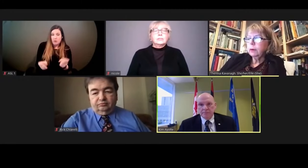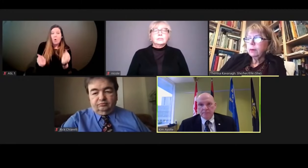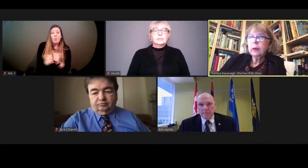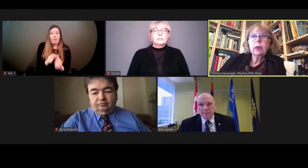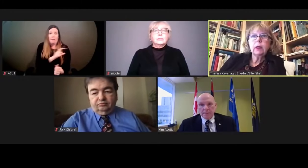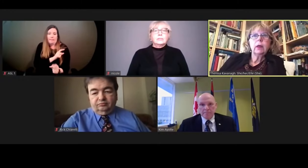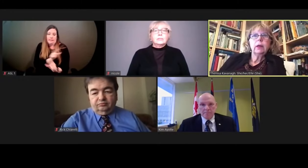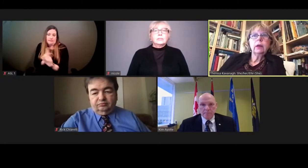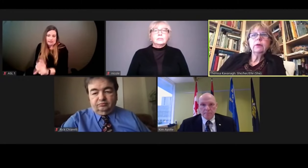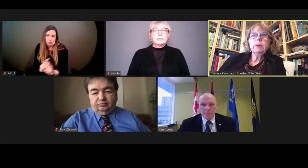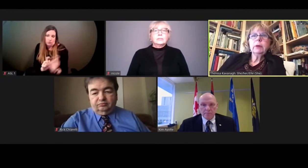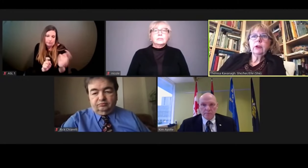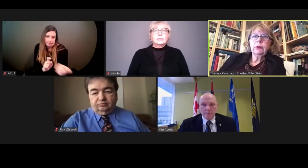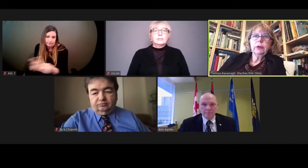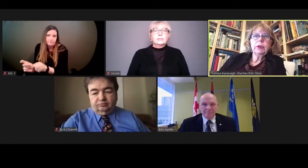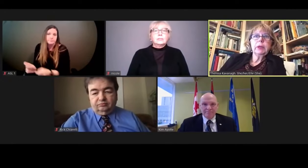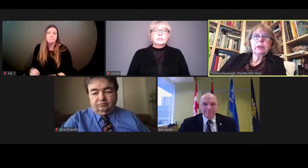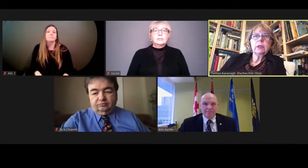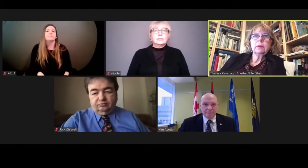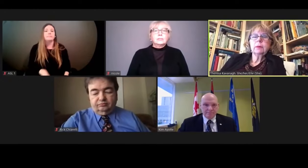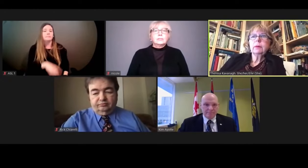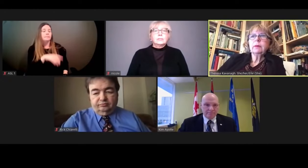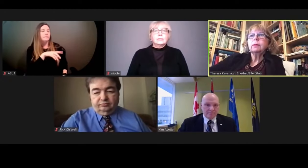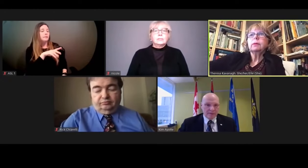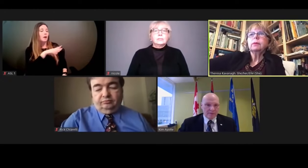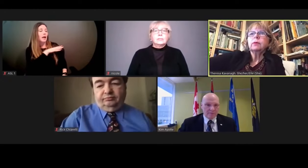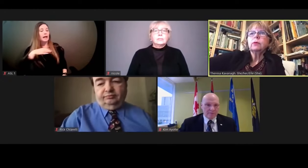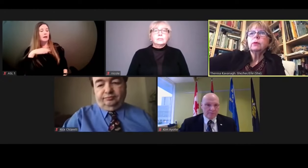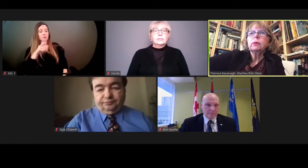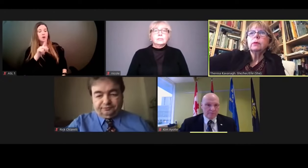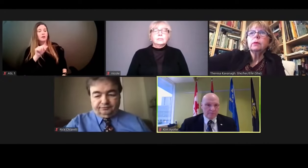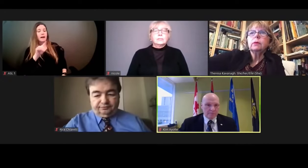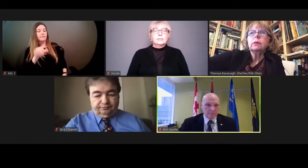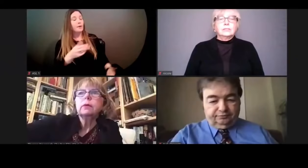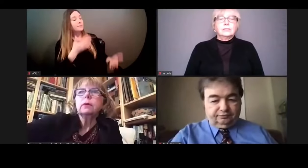Okay. Thank you very much for your responses. Thank you.